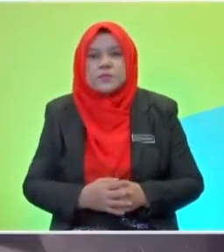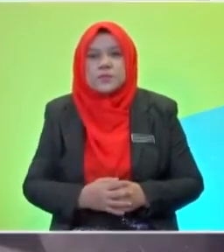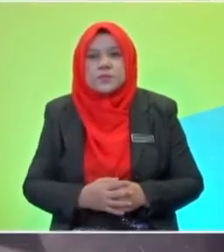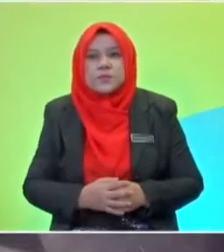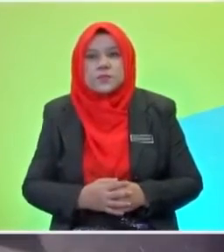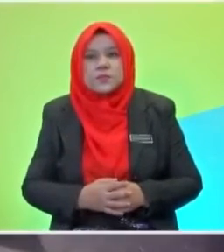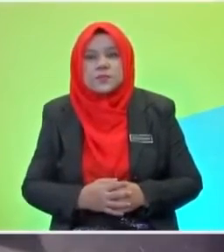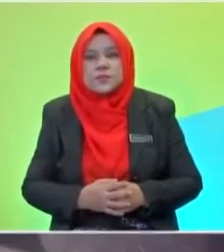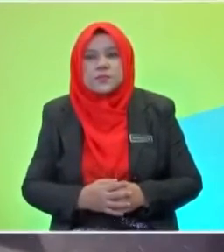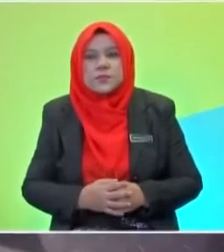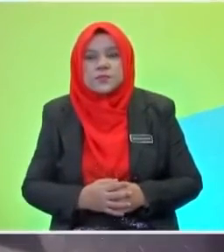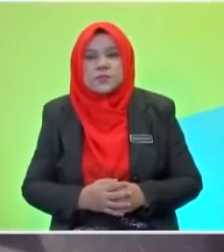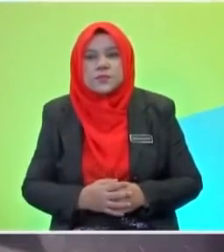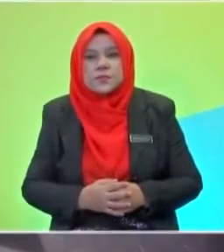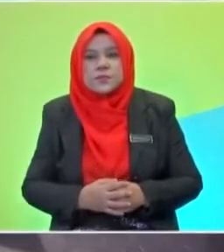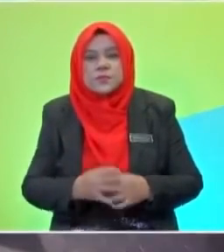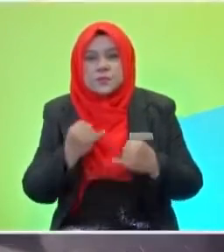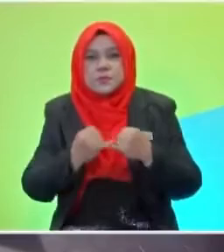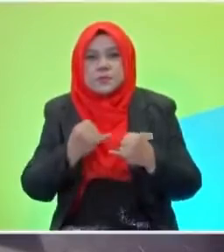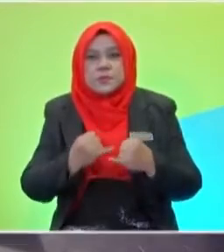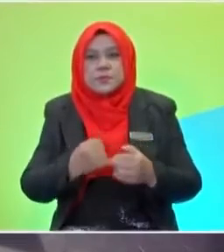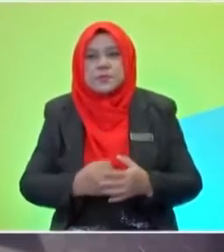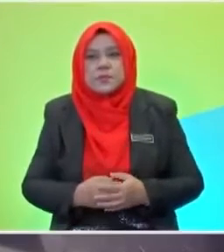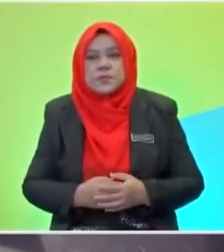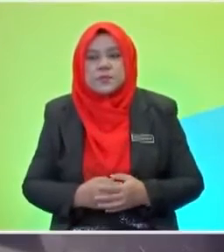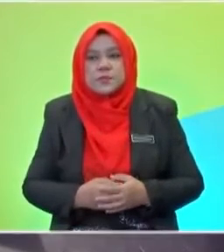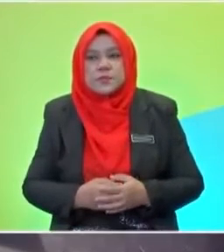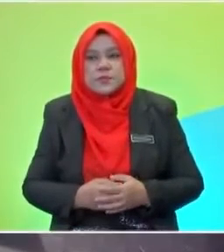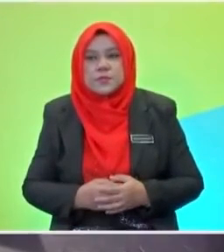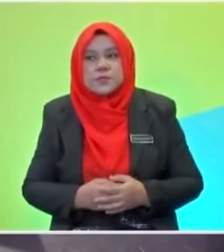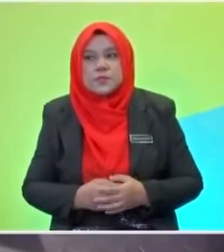Very job. Good. Okay. Okay, the last but not least, Charu.